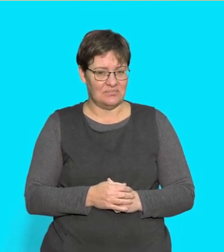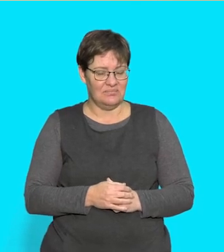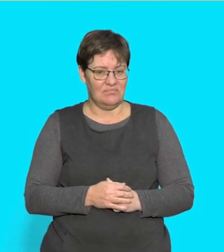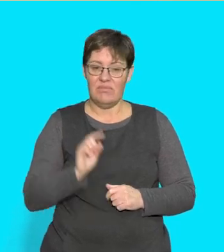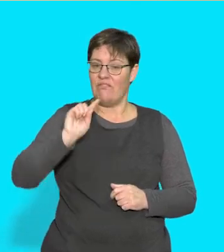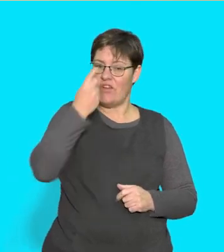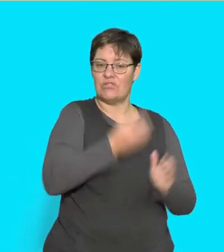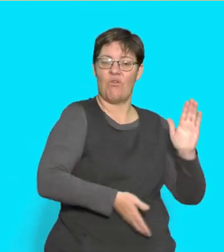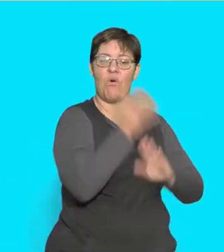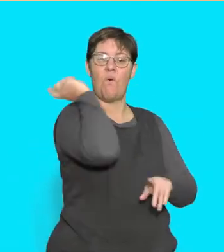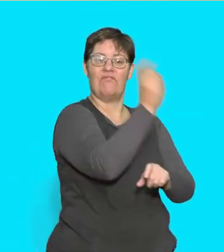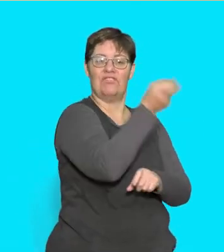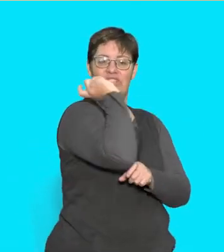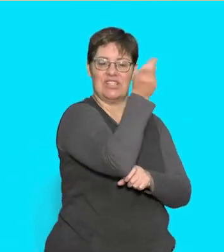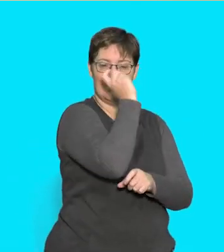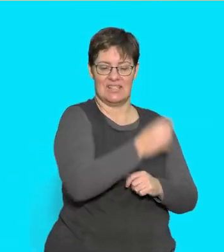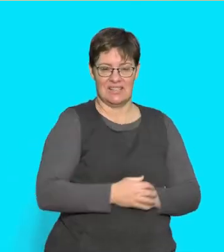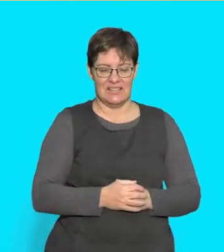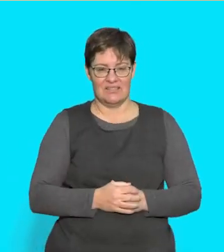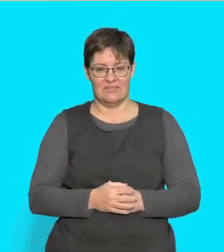First I went fishing.